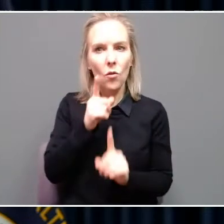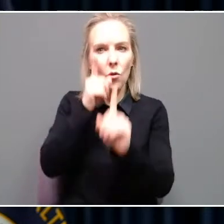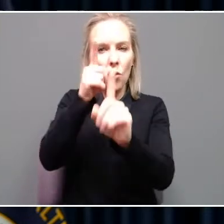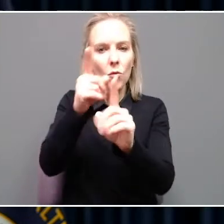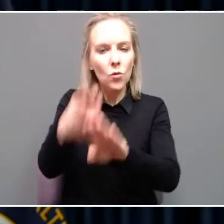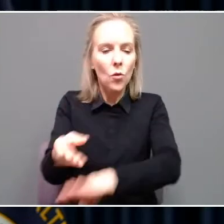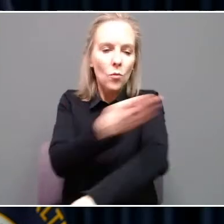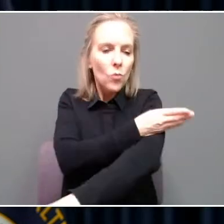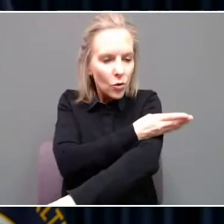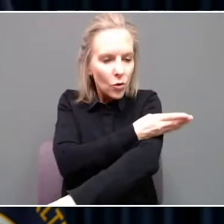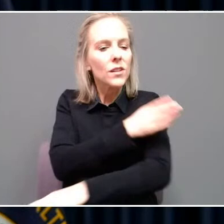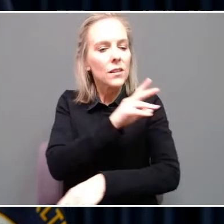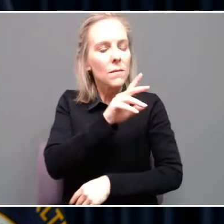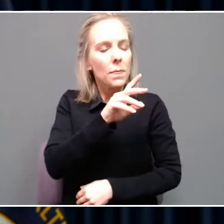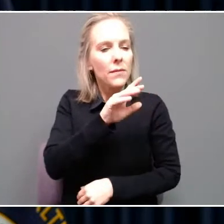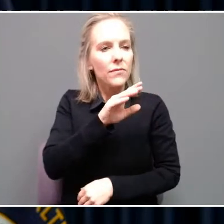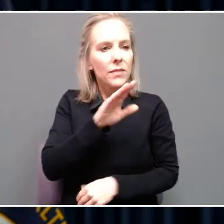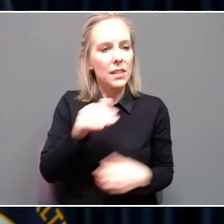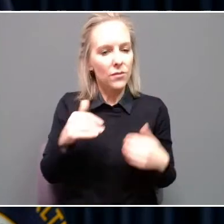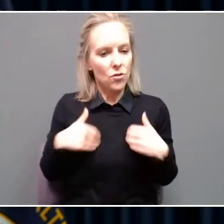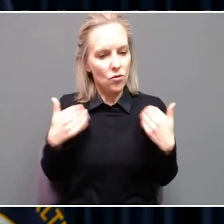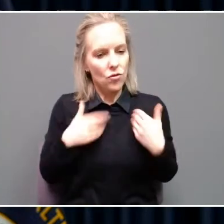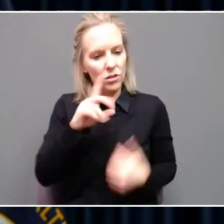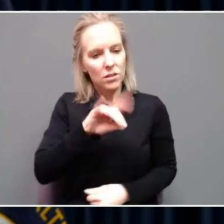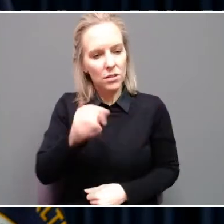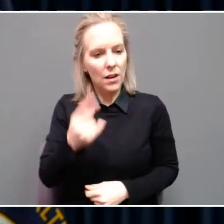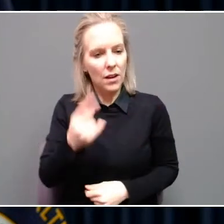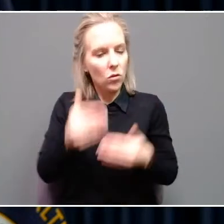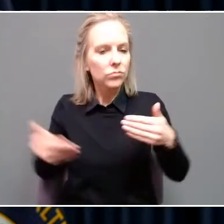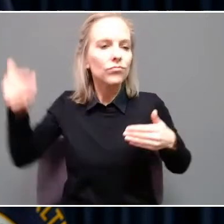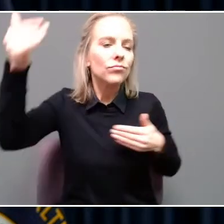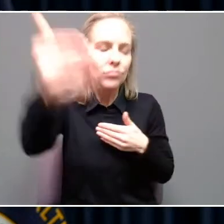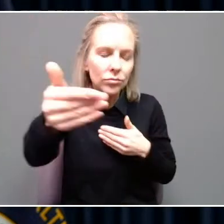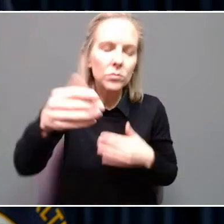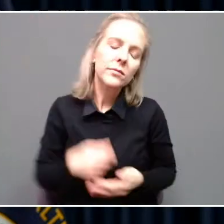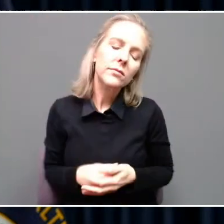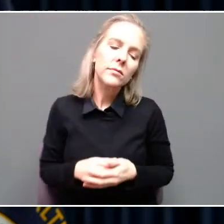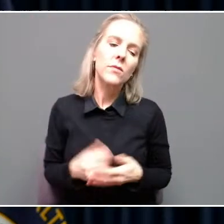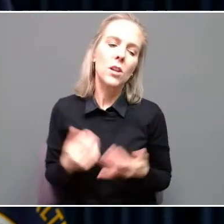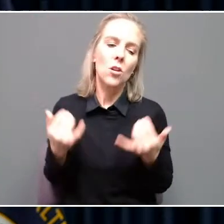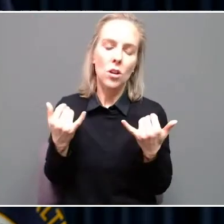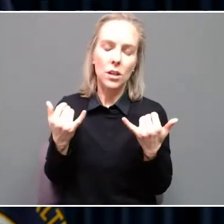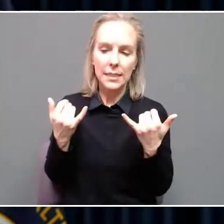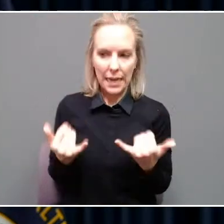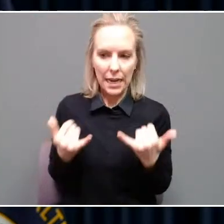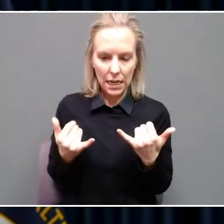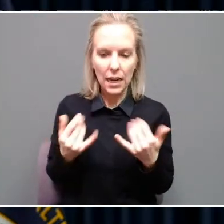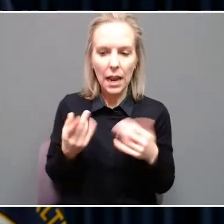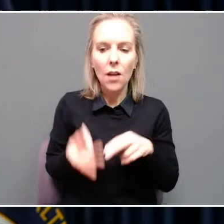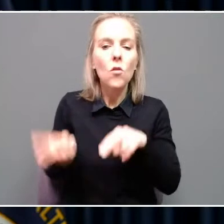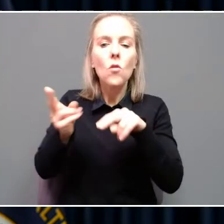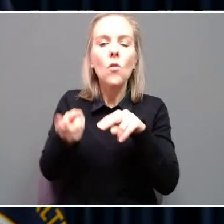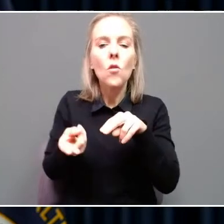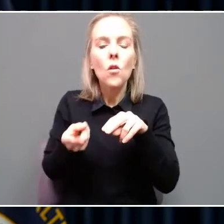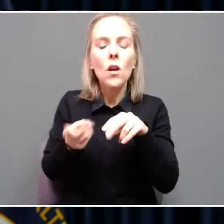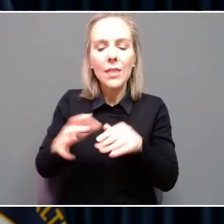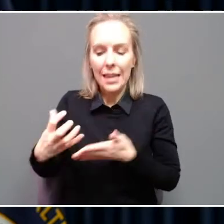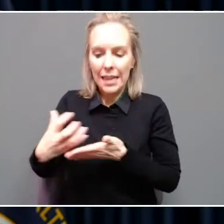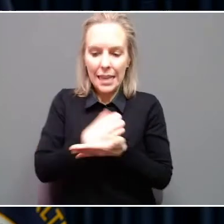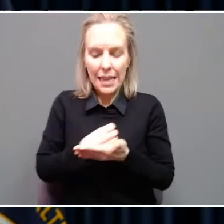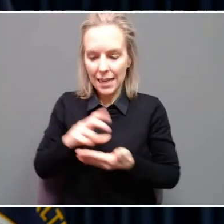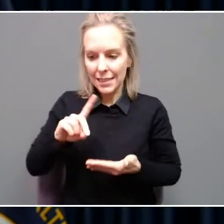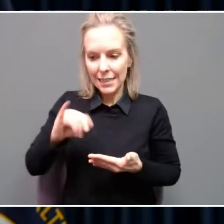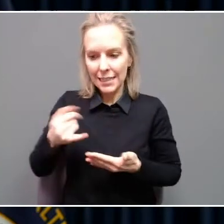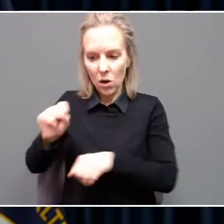justice and its system for years to come. So first, today, I'm announcing that we are raising the starting salary of DJJ workers